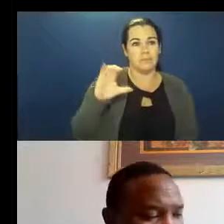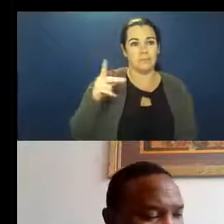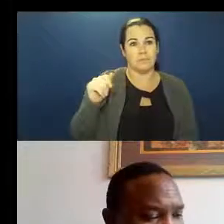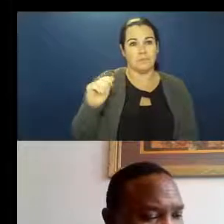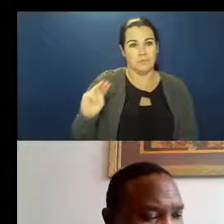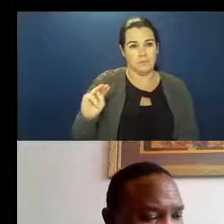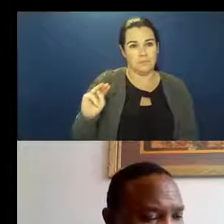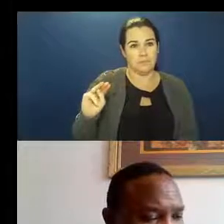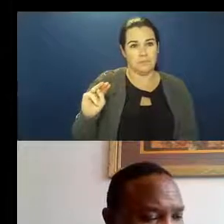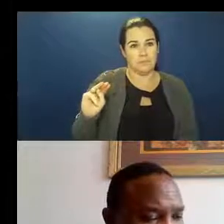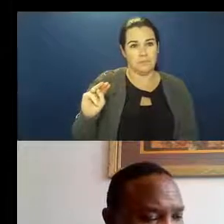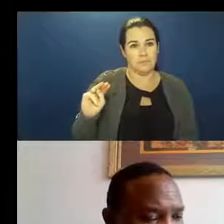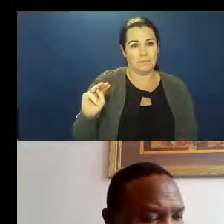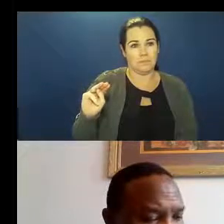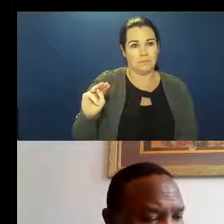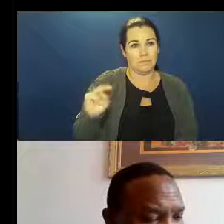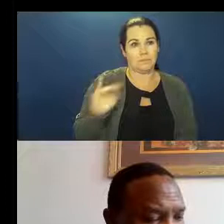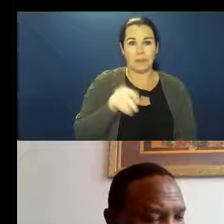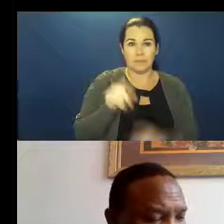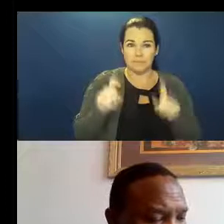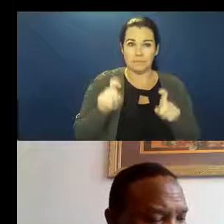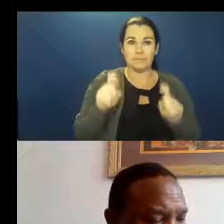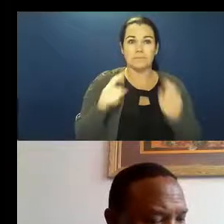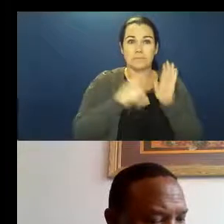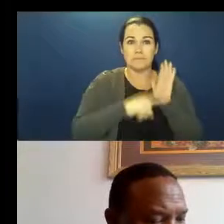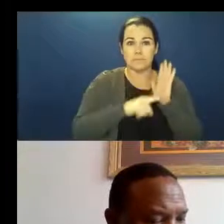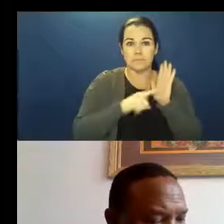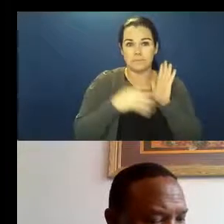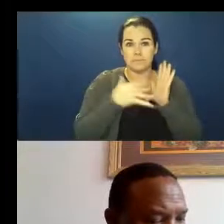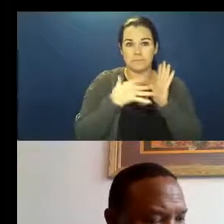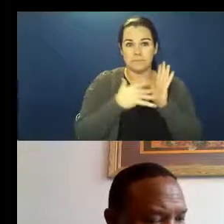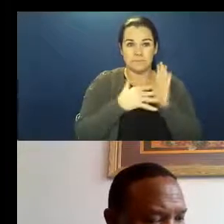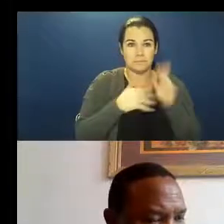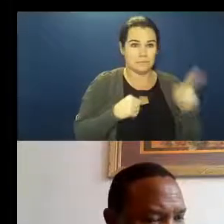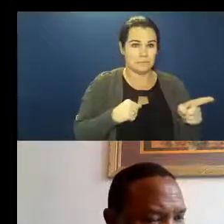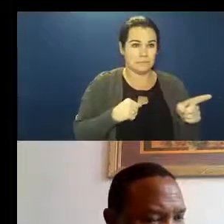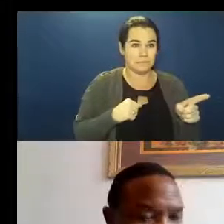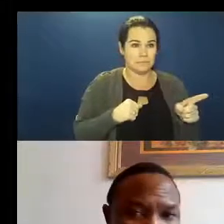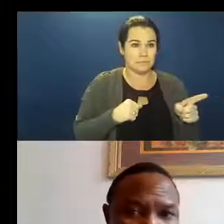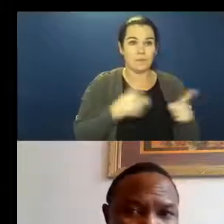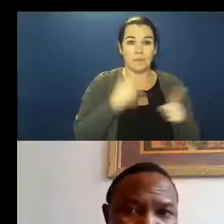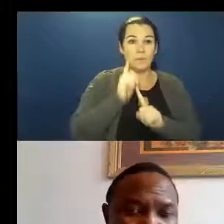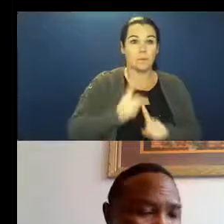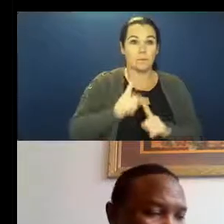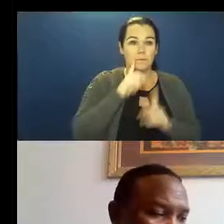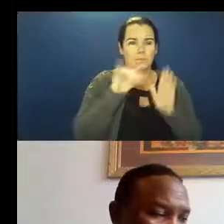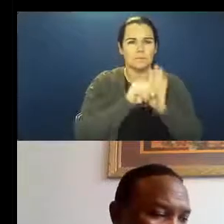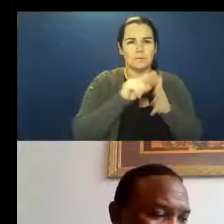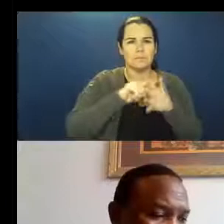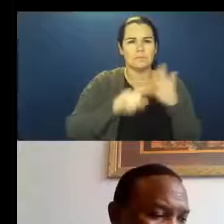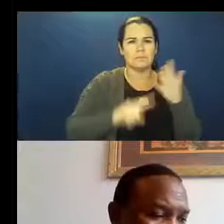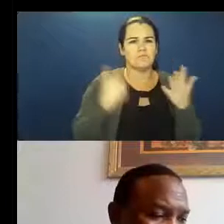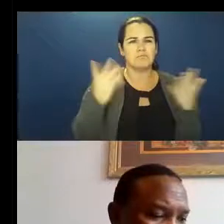EIRCPM pilot study. The goal here is to identify the factors contribute to